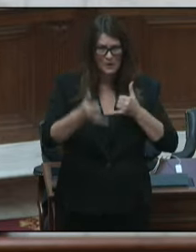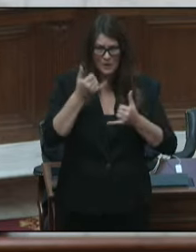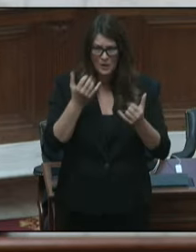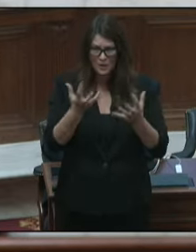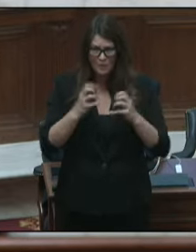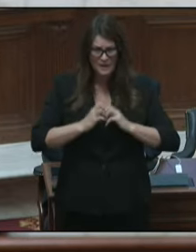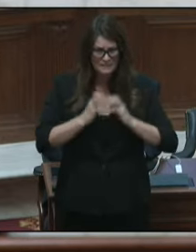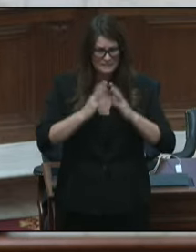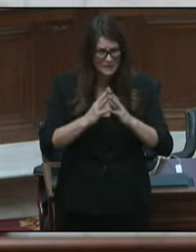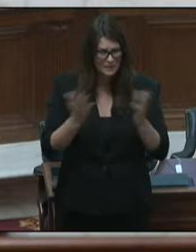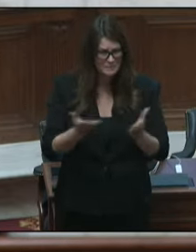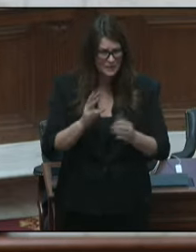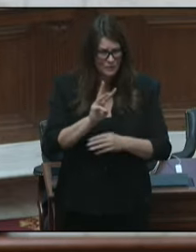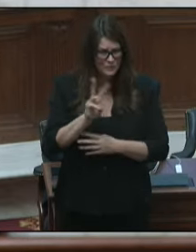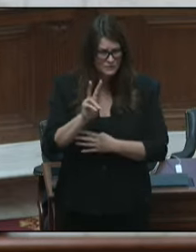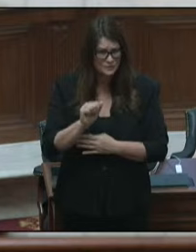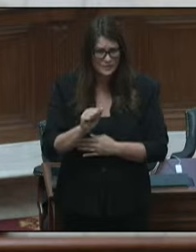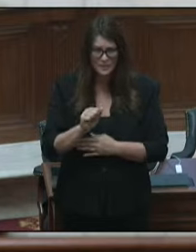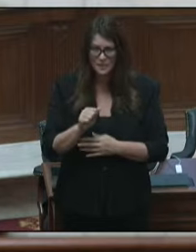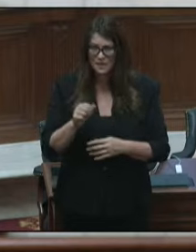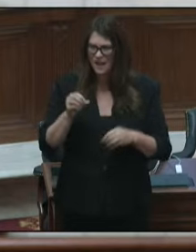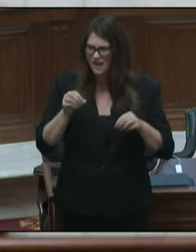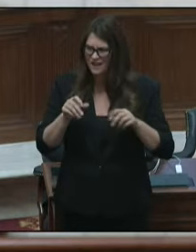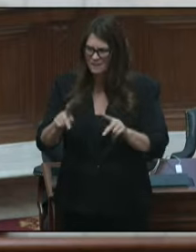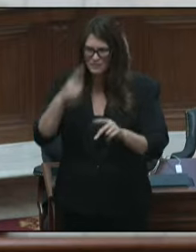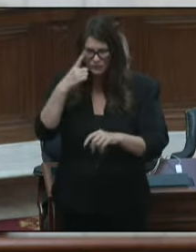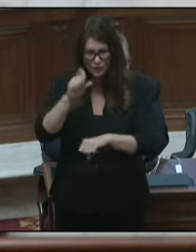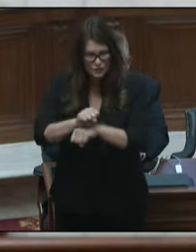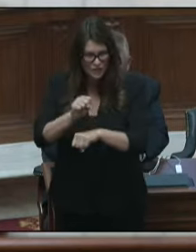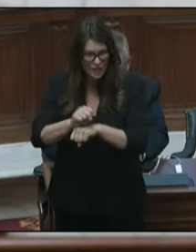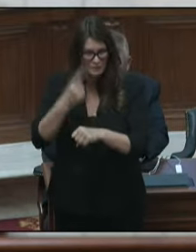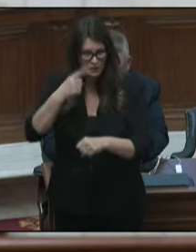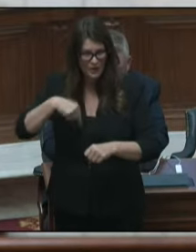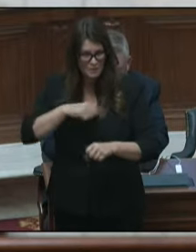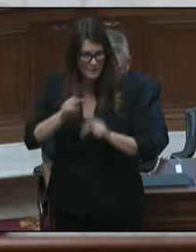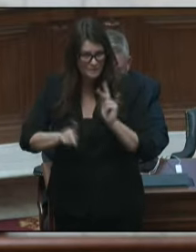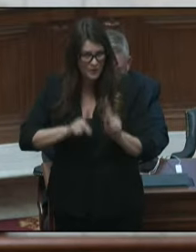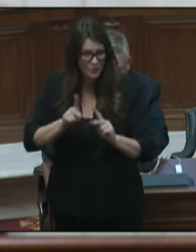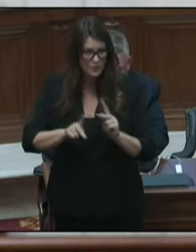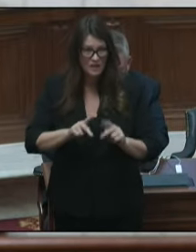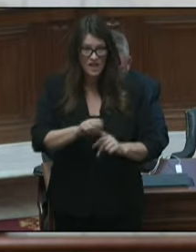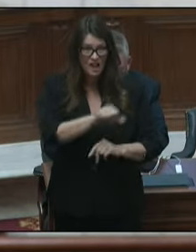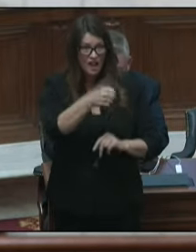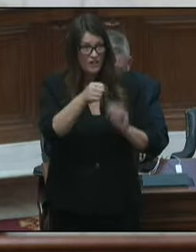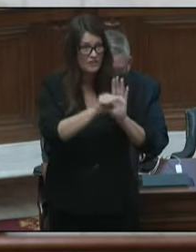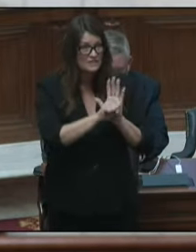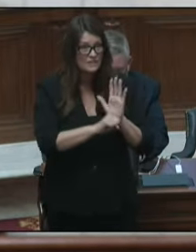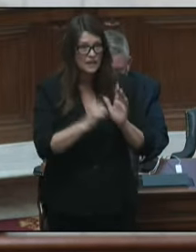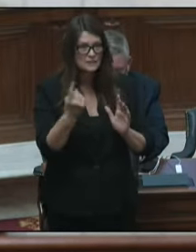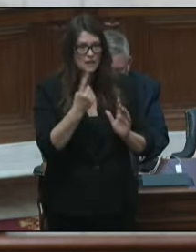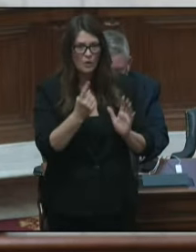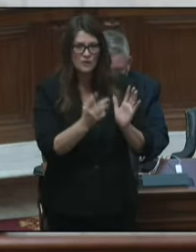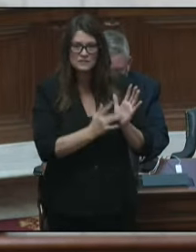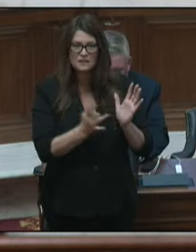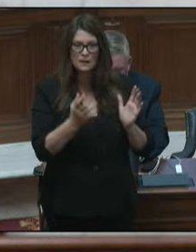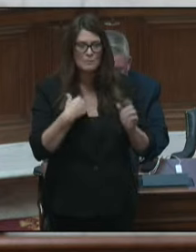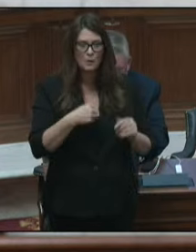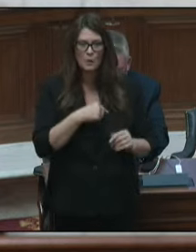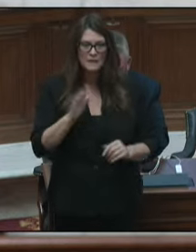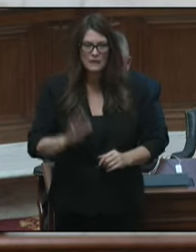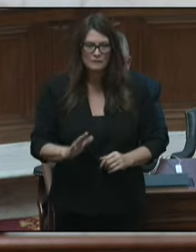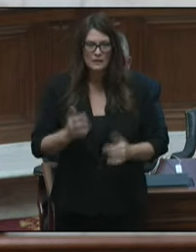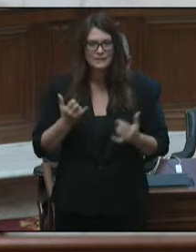and the opportunities for jobs and goodness that other states had that we never had. It's